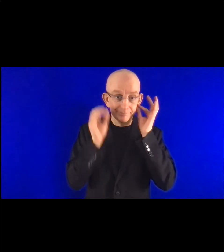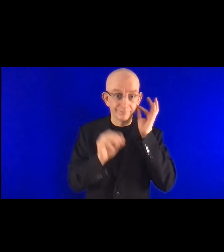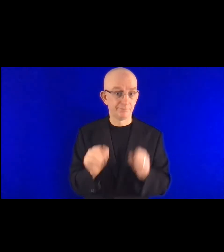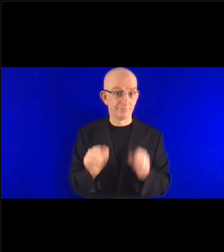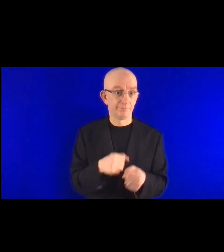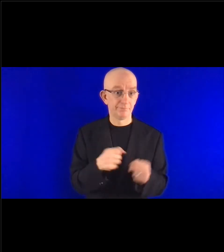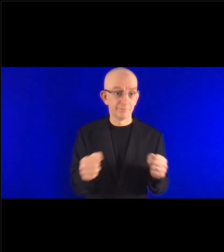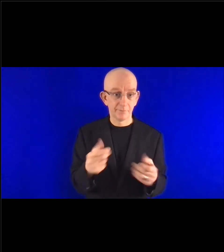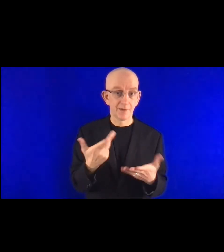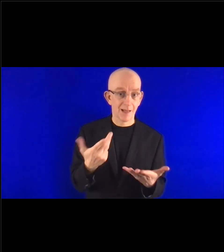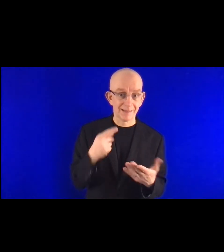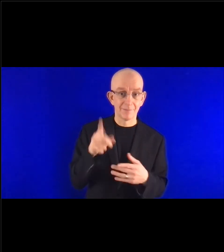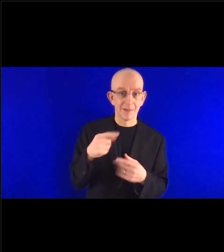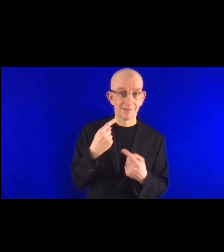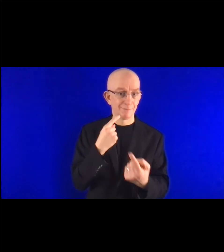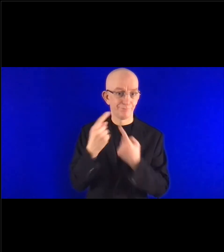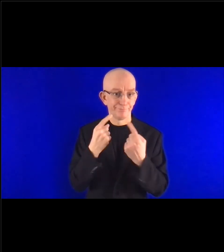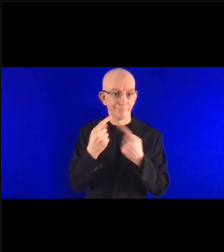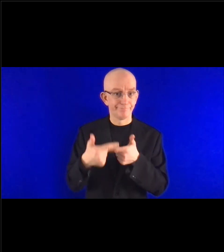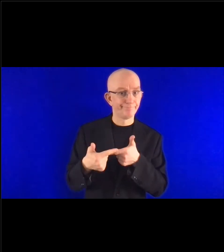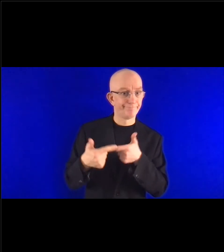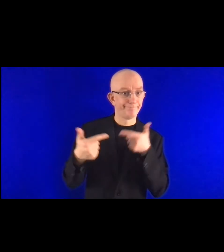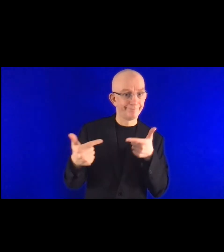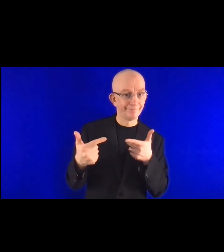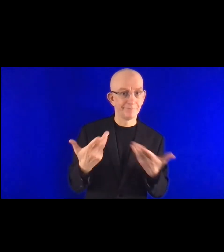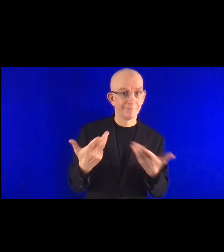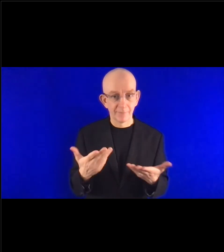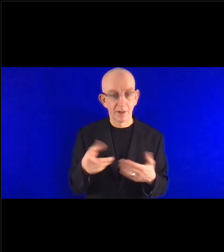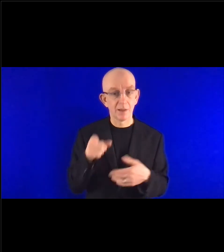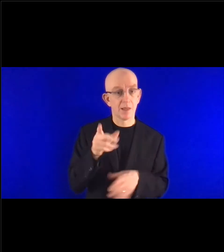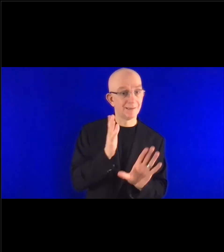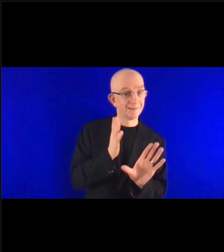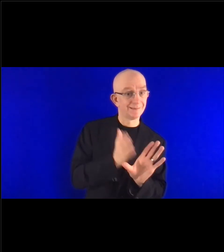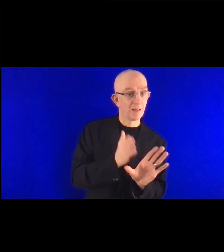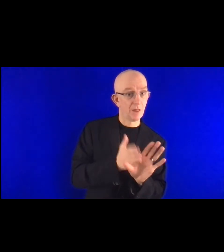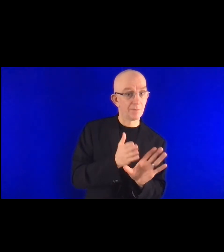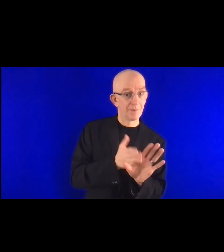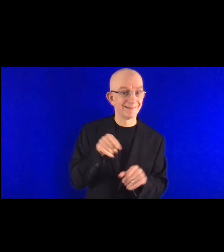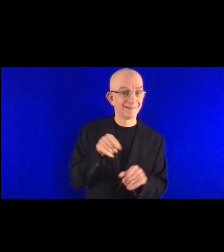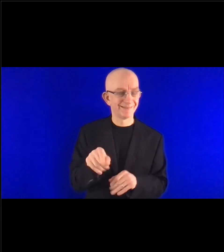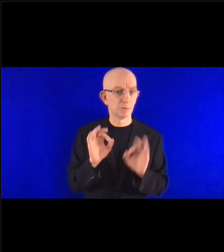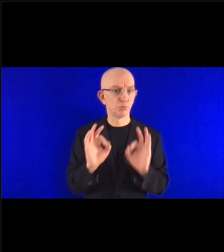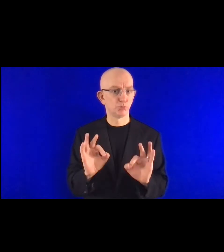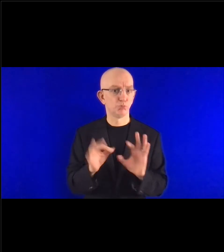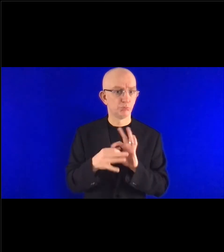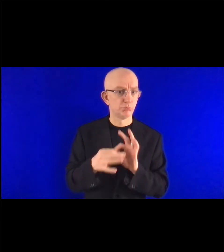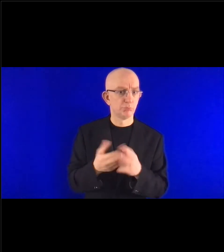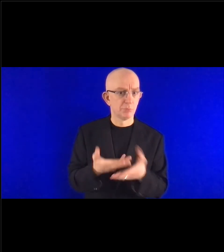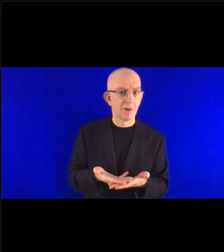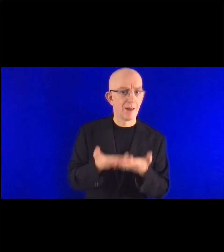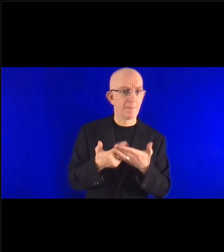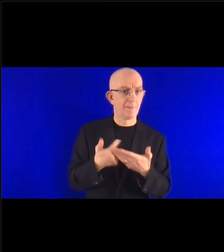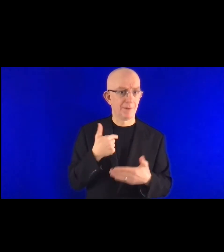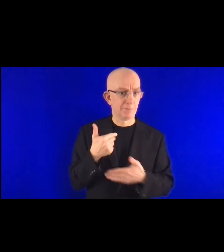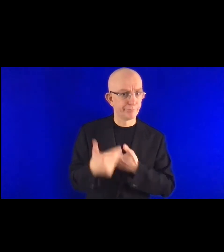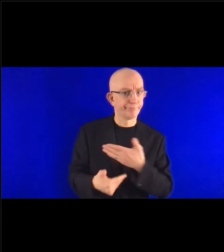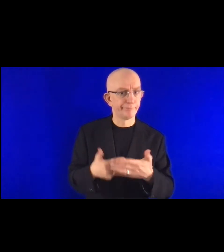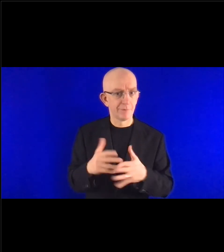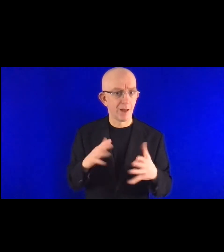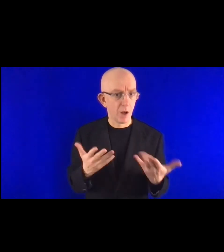to be, so while all I could say was, well, I can move this joint as I used to, and I see it kind of purple or reddish.